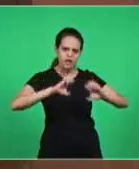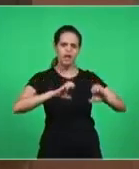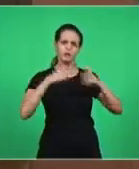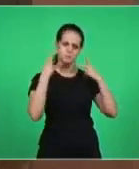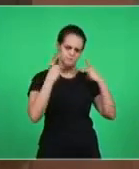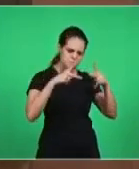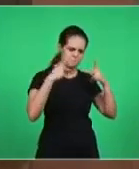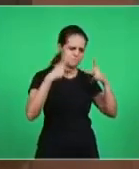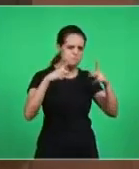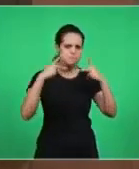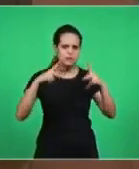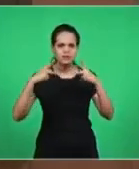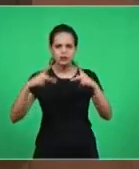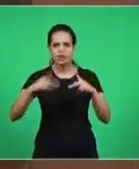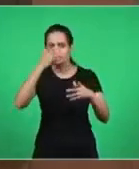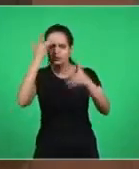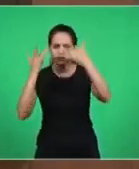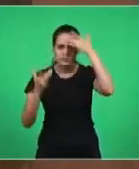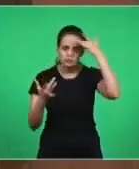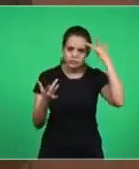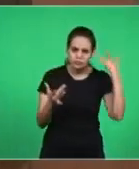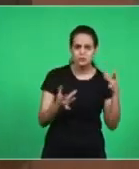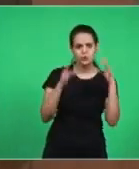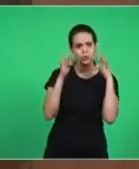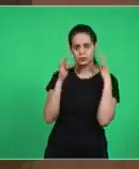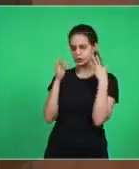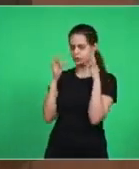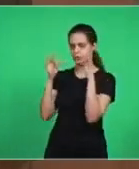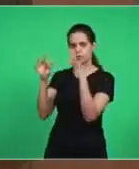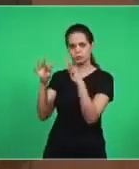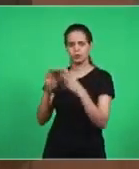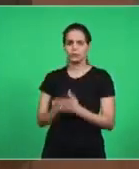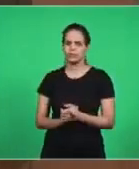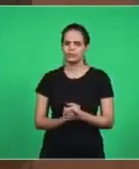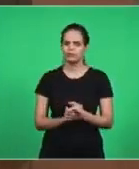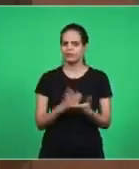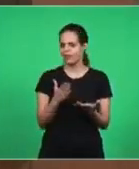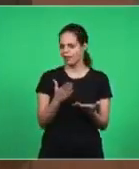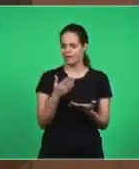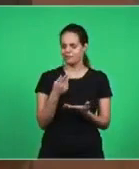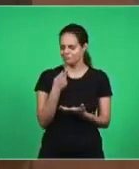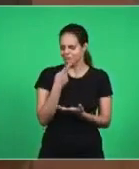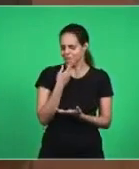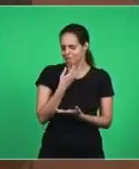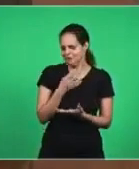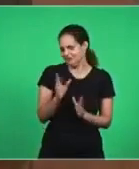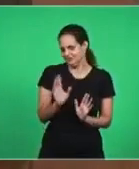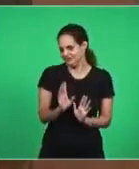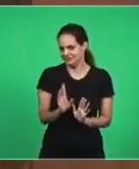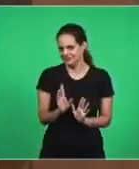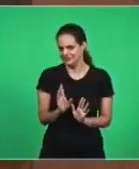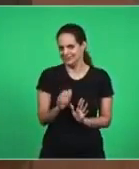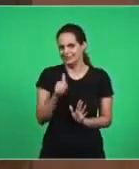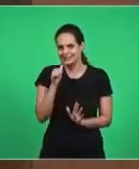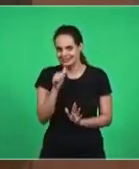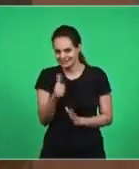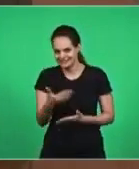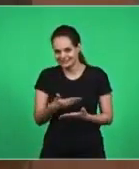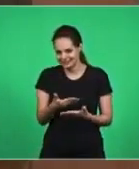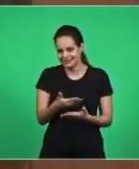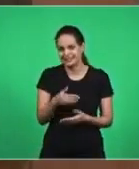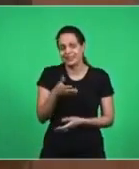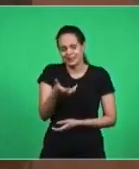will be preached. And see the understanding of the sister. I'm not going to compliment the sister.